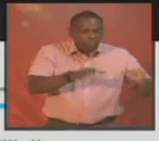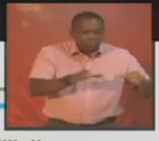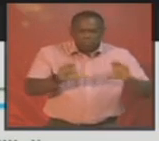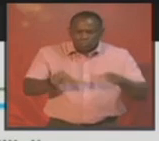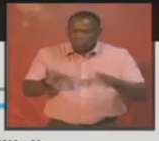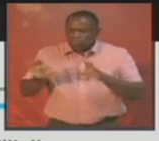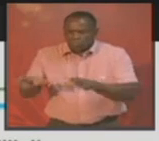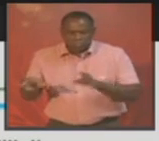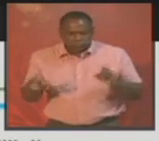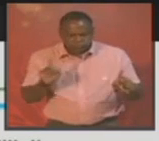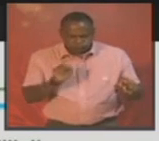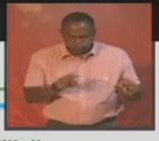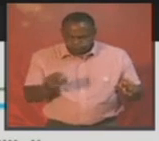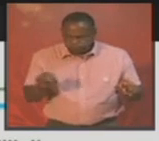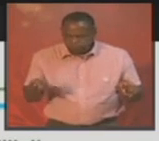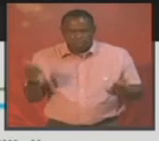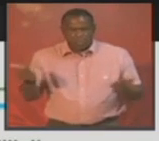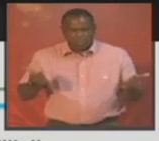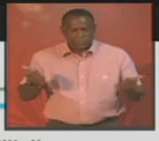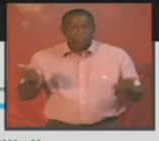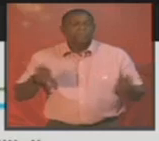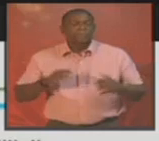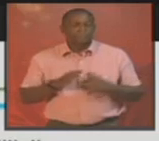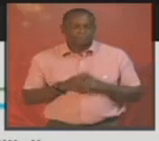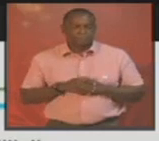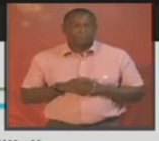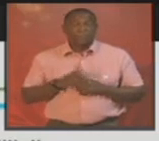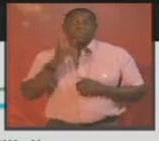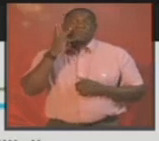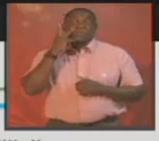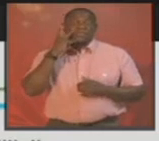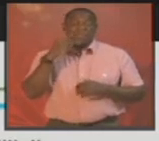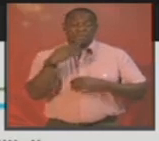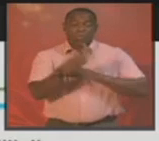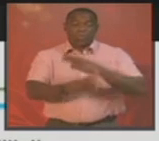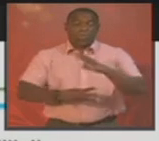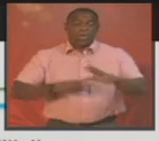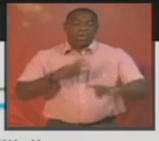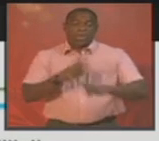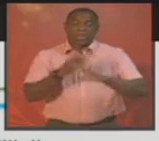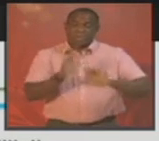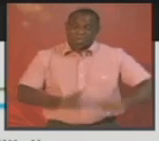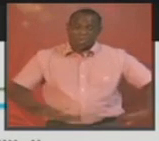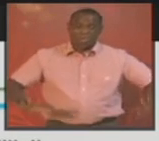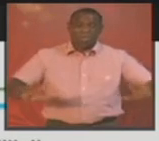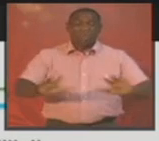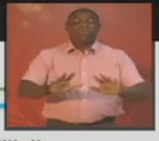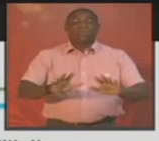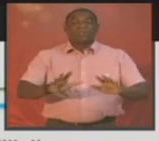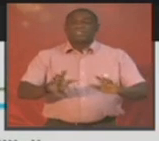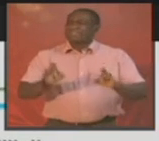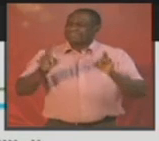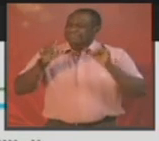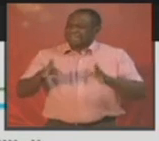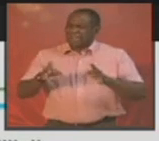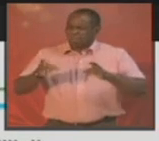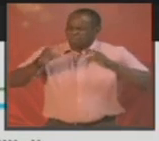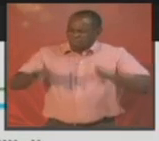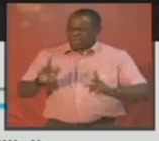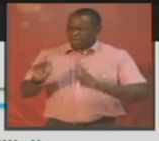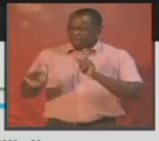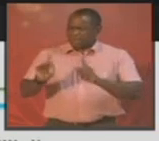What we are seeing, and is a worldwide phenomena, where criminals are using the COVID situation, and based